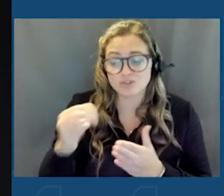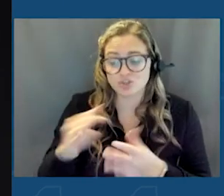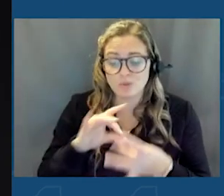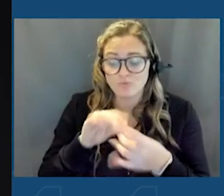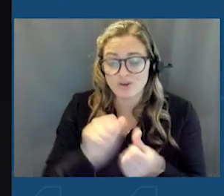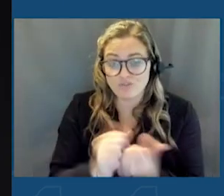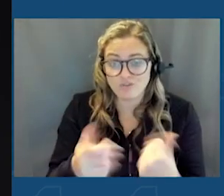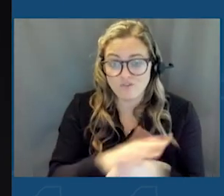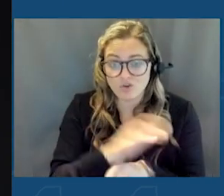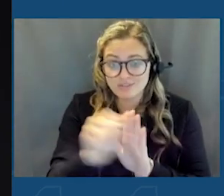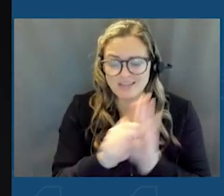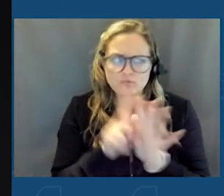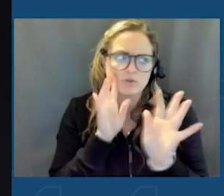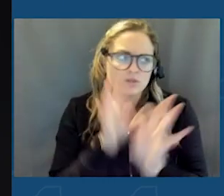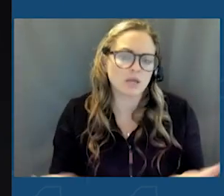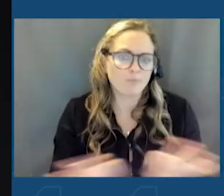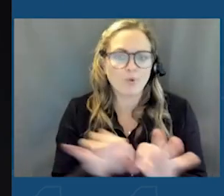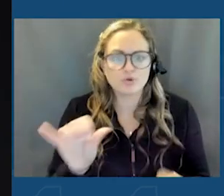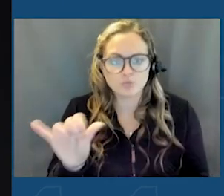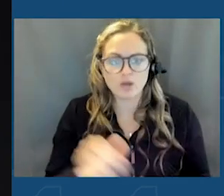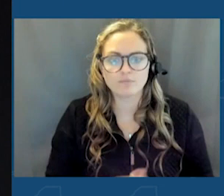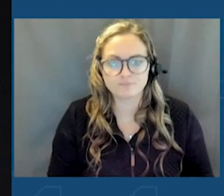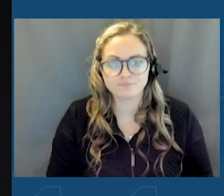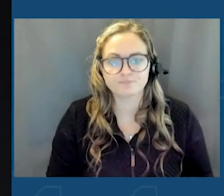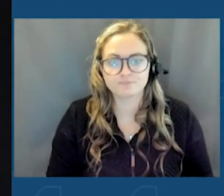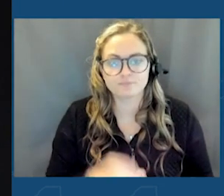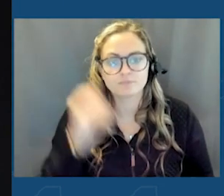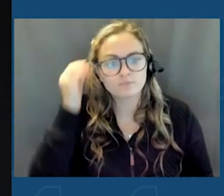that's really important to me as well. So that's important.